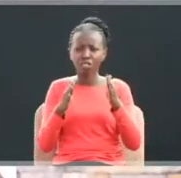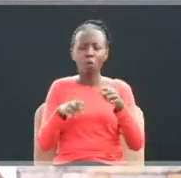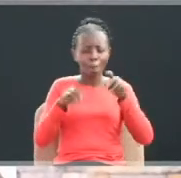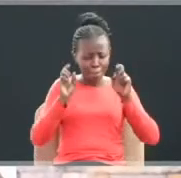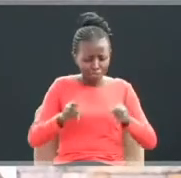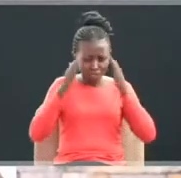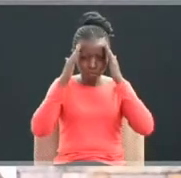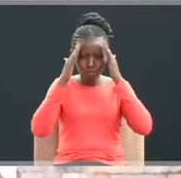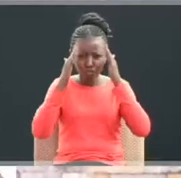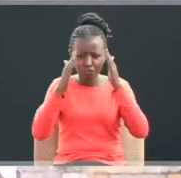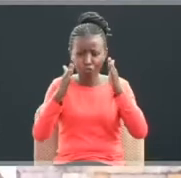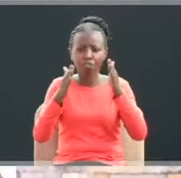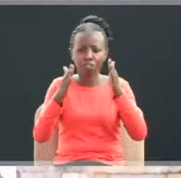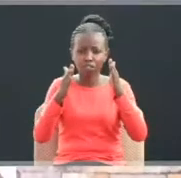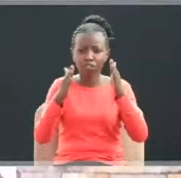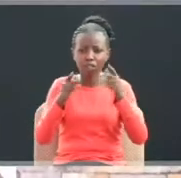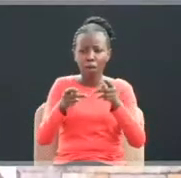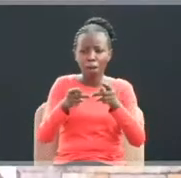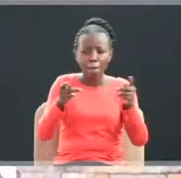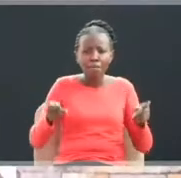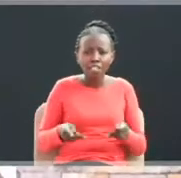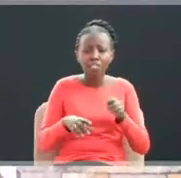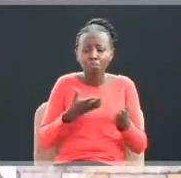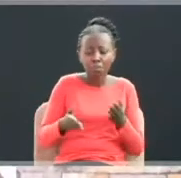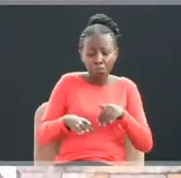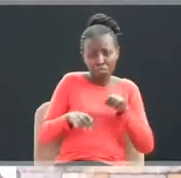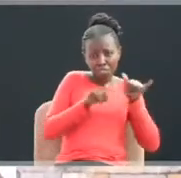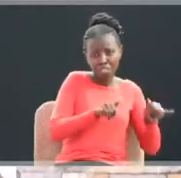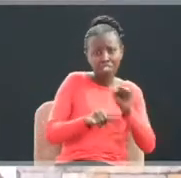focus a place in Zimmerman that I stayed, that even